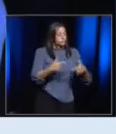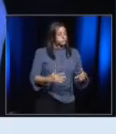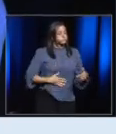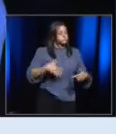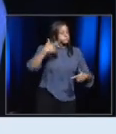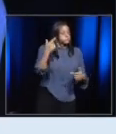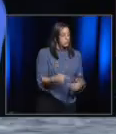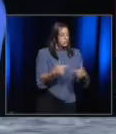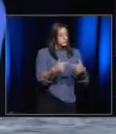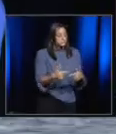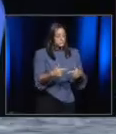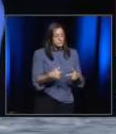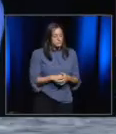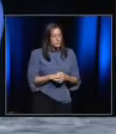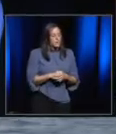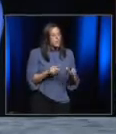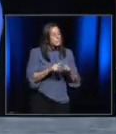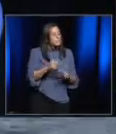female.